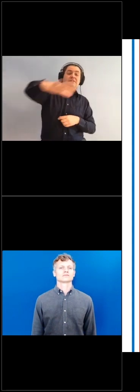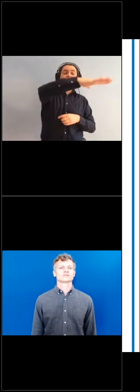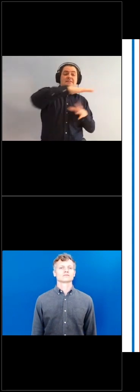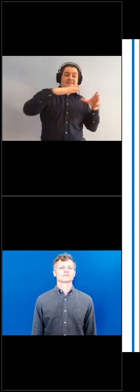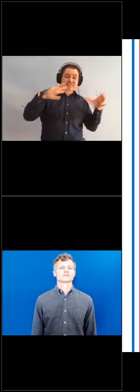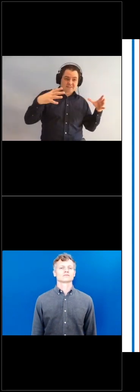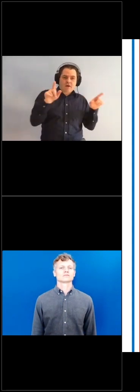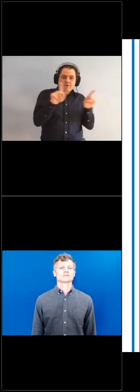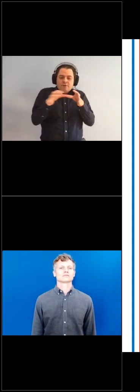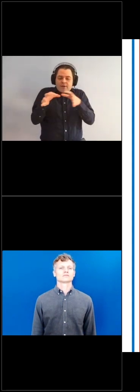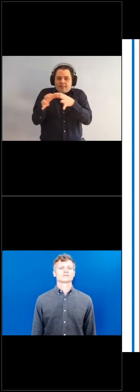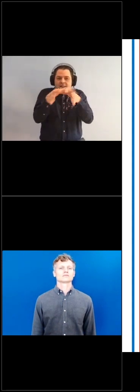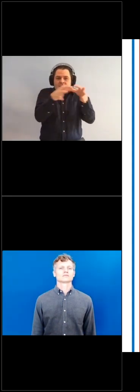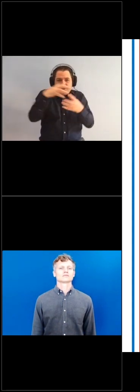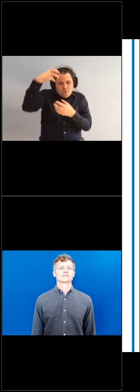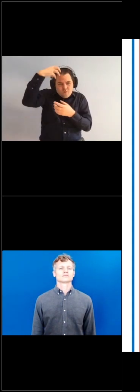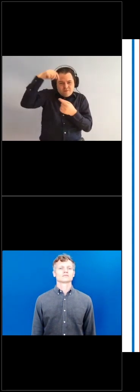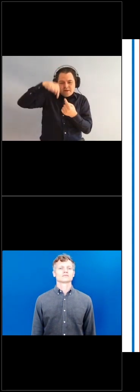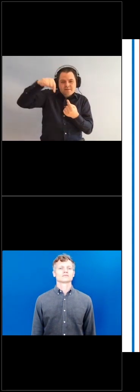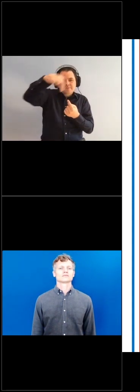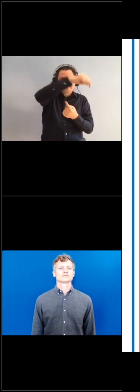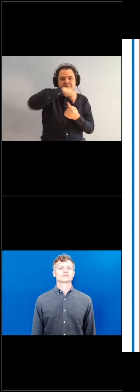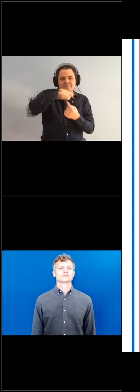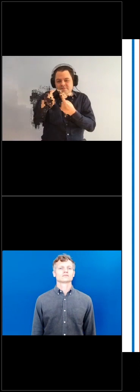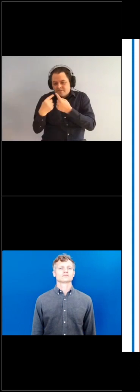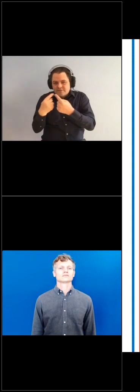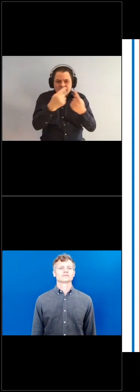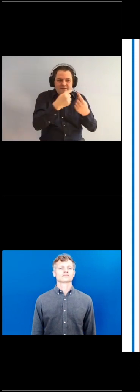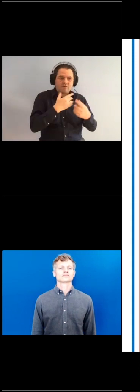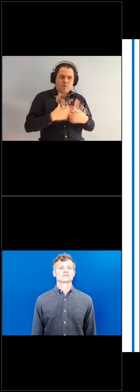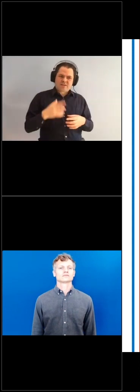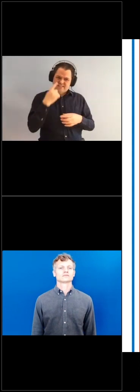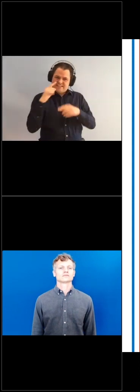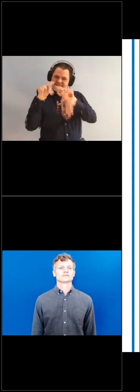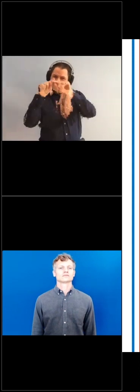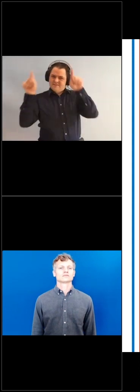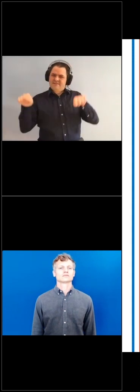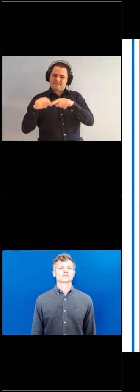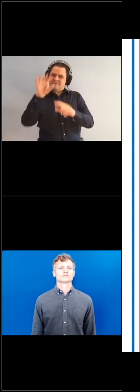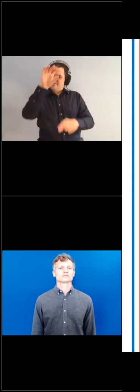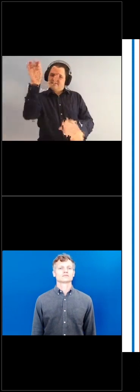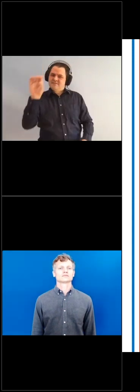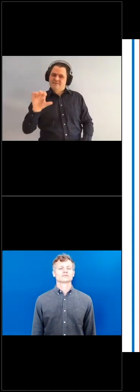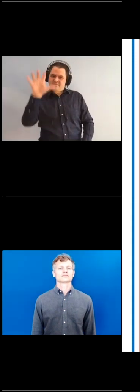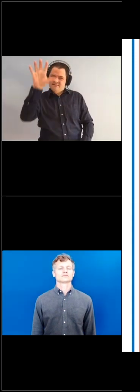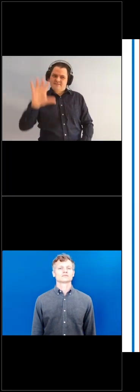they receive the protective messaging, such as the two infographics provided on the right-hand side